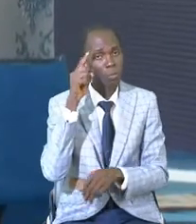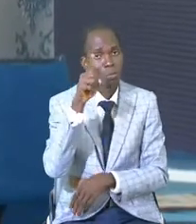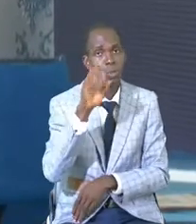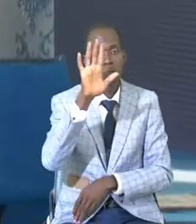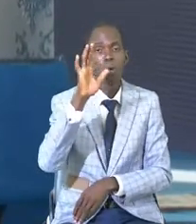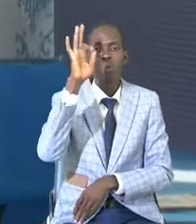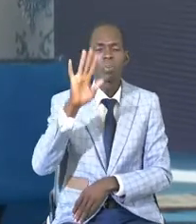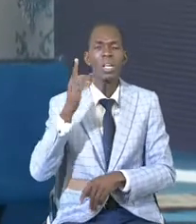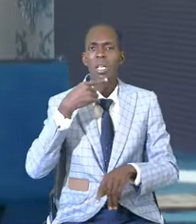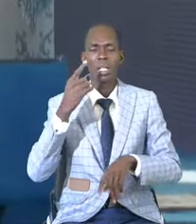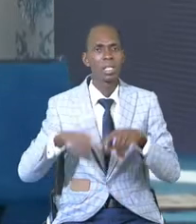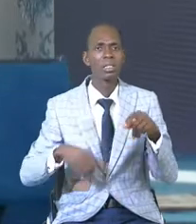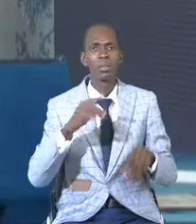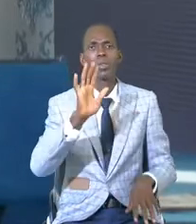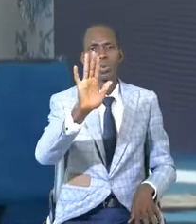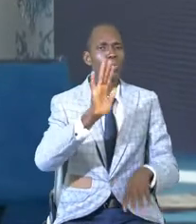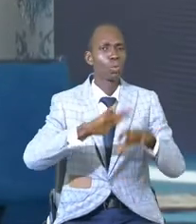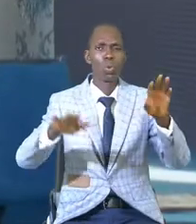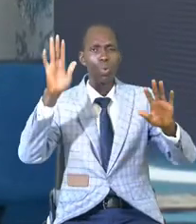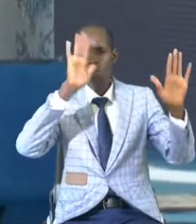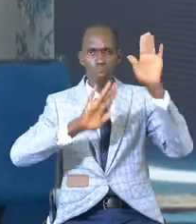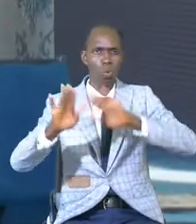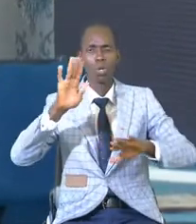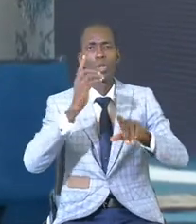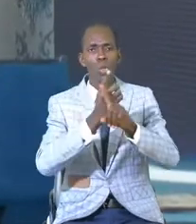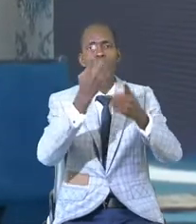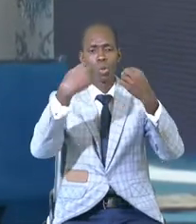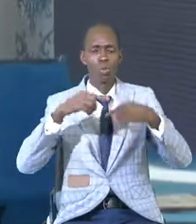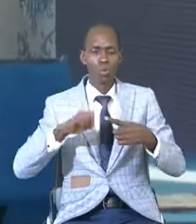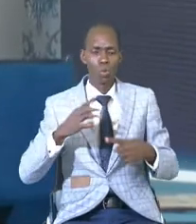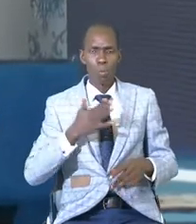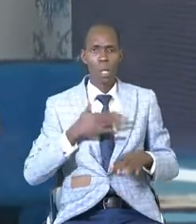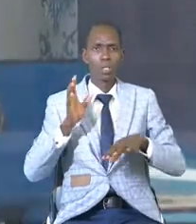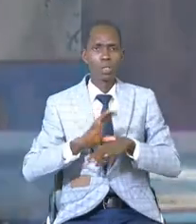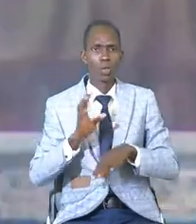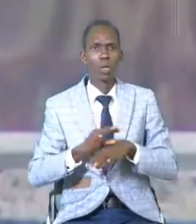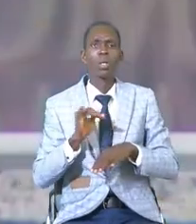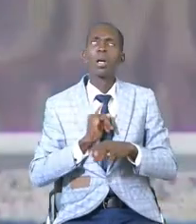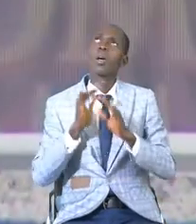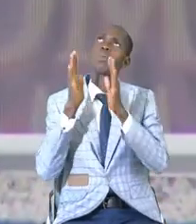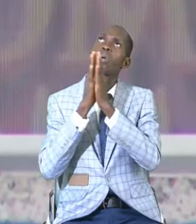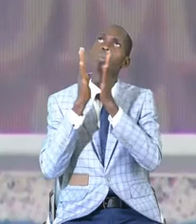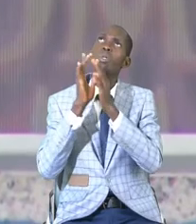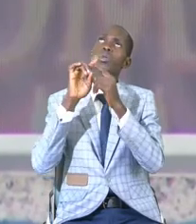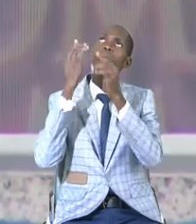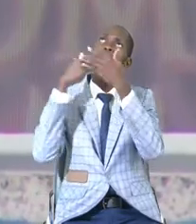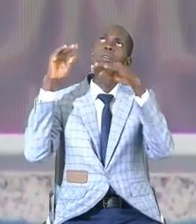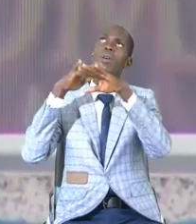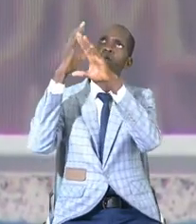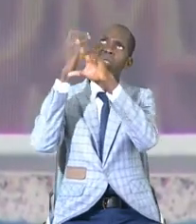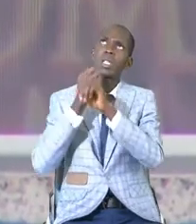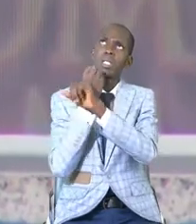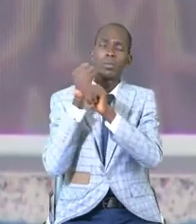worry, just be coming to my church and then I'm in touch with heaven. I get that salvation for you. It